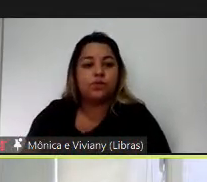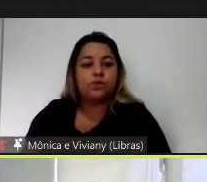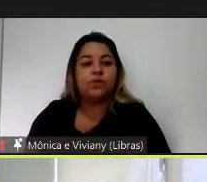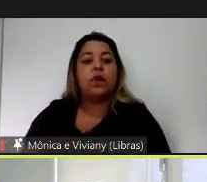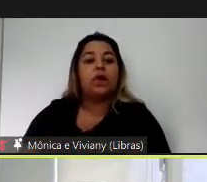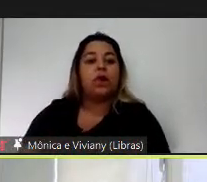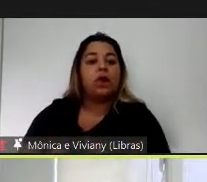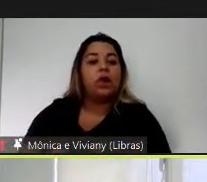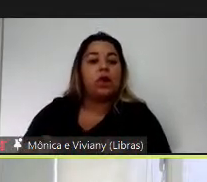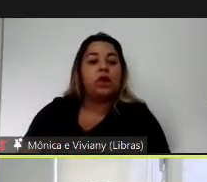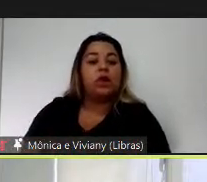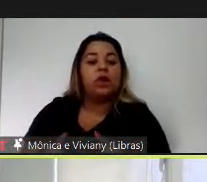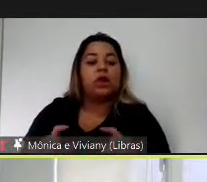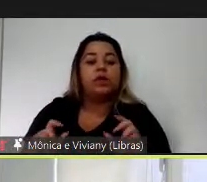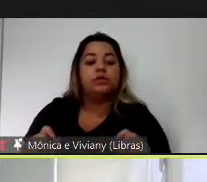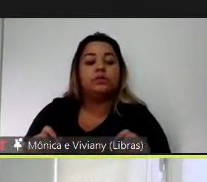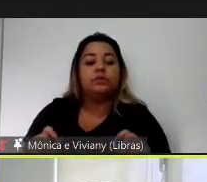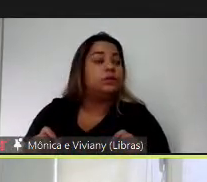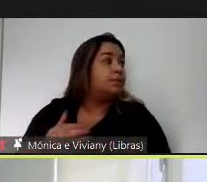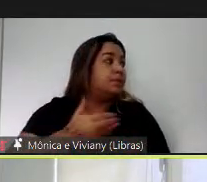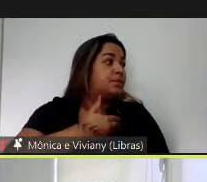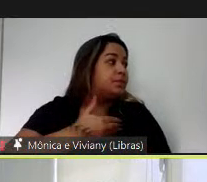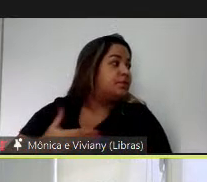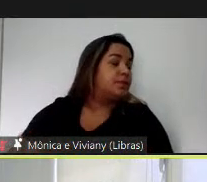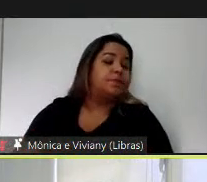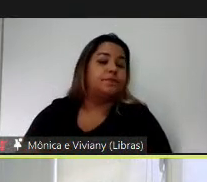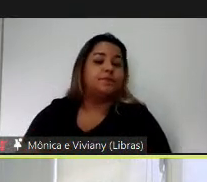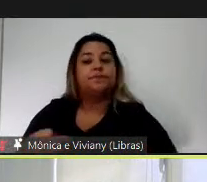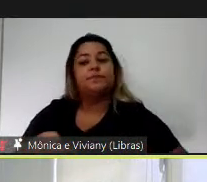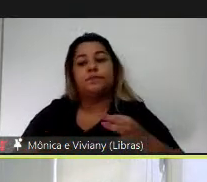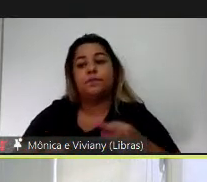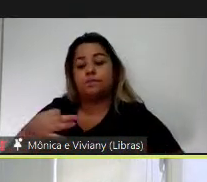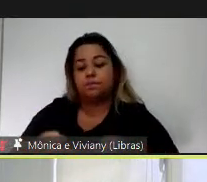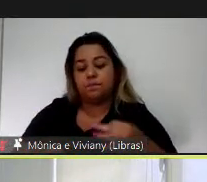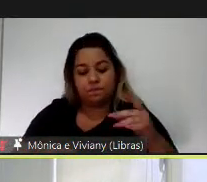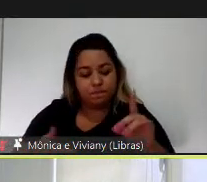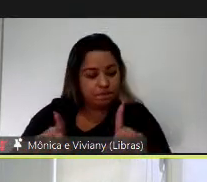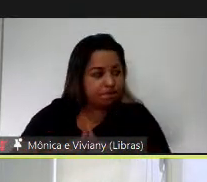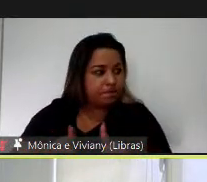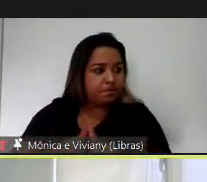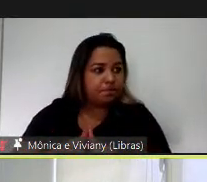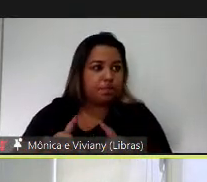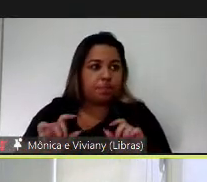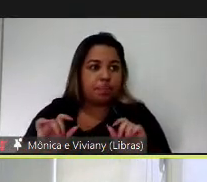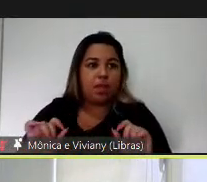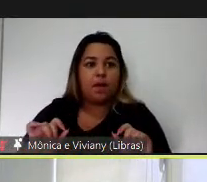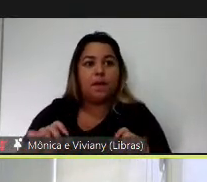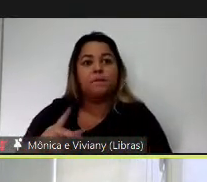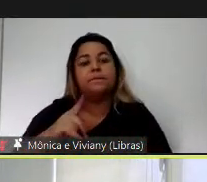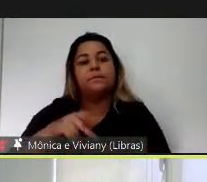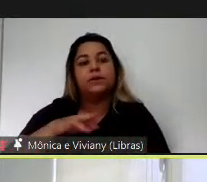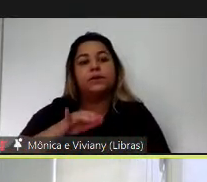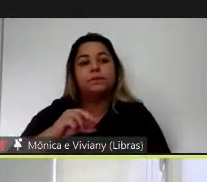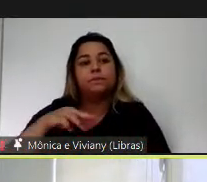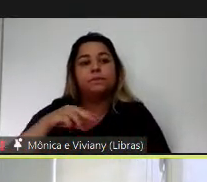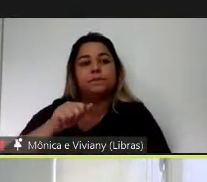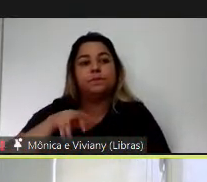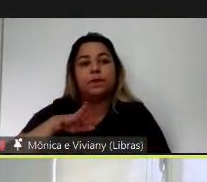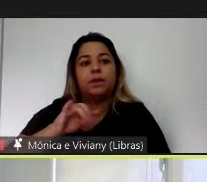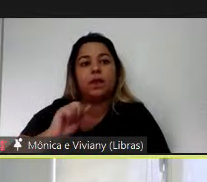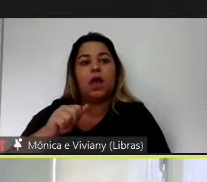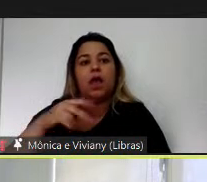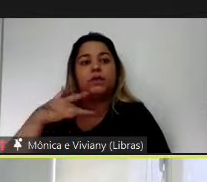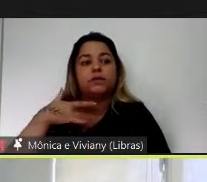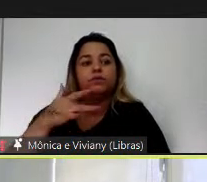system, which it's interministerial policy. We have